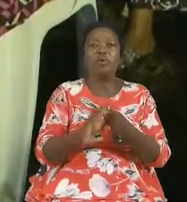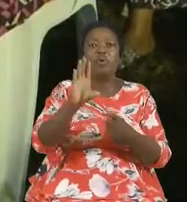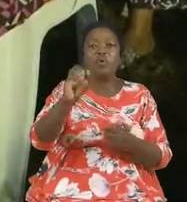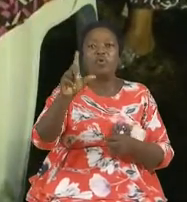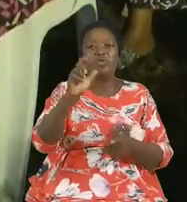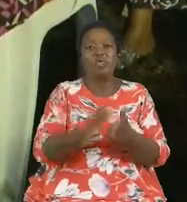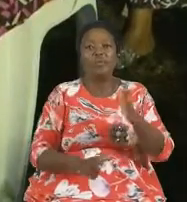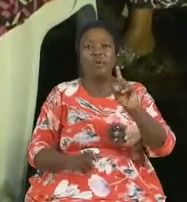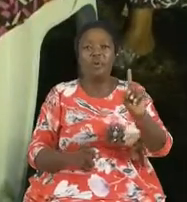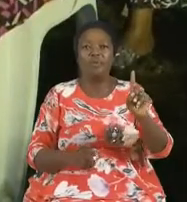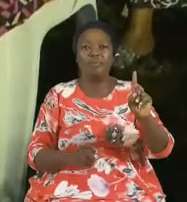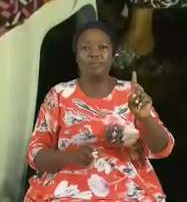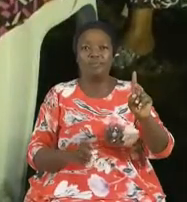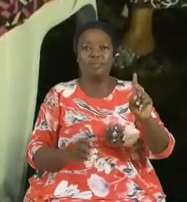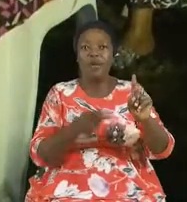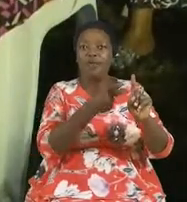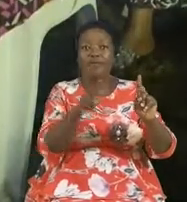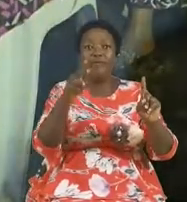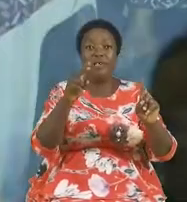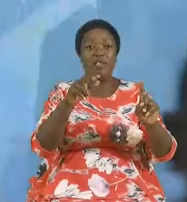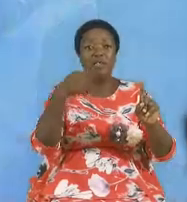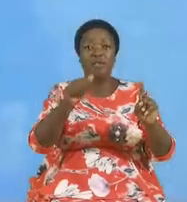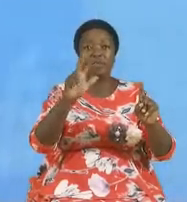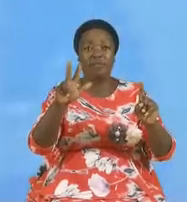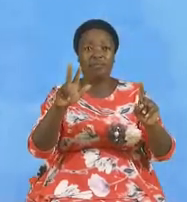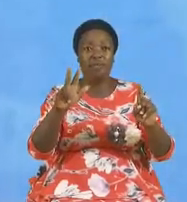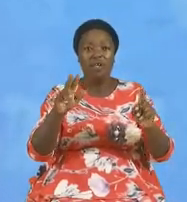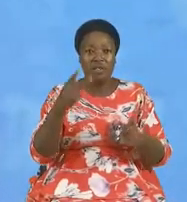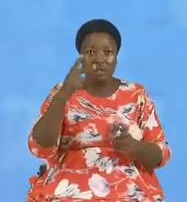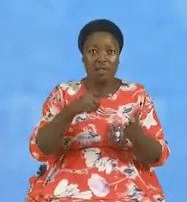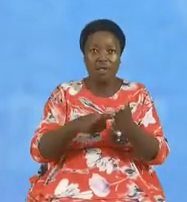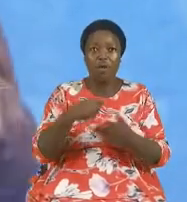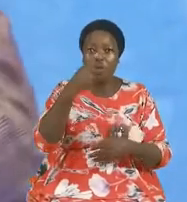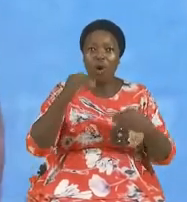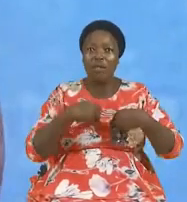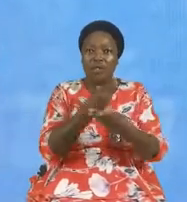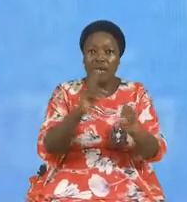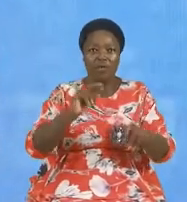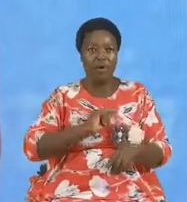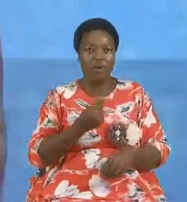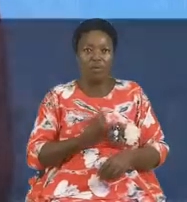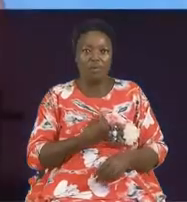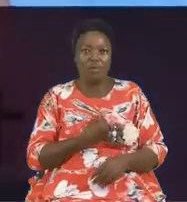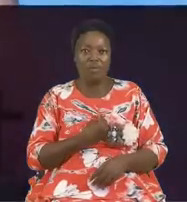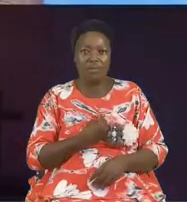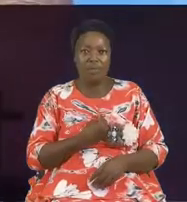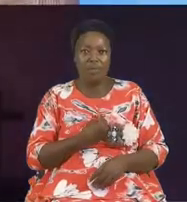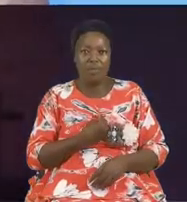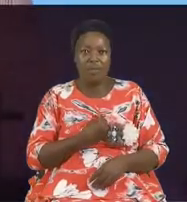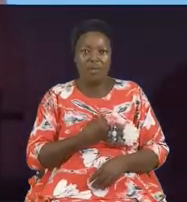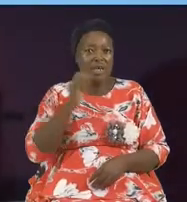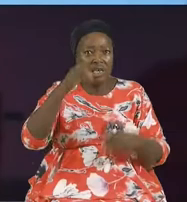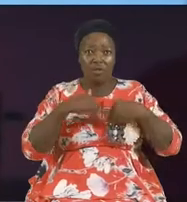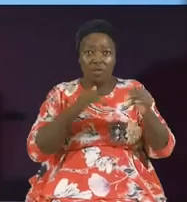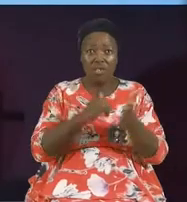in him. Come to Colossians chapter 1. I'm reading from verse 13. Look at this.